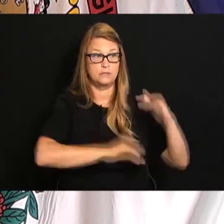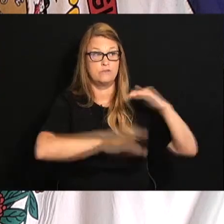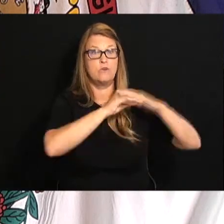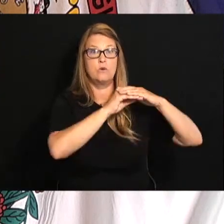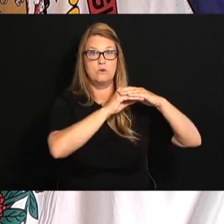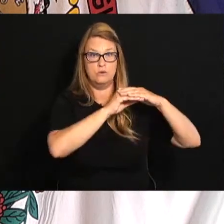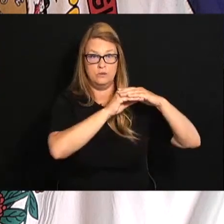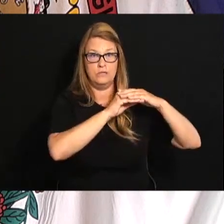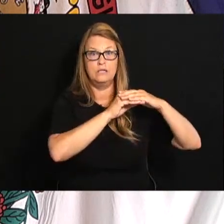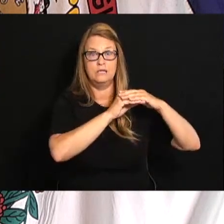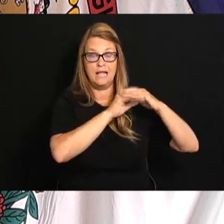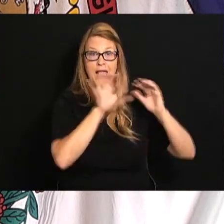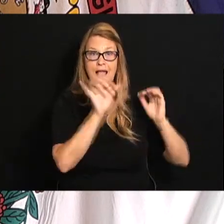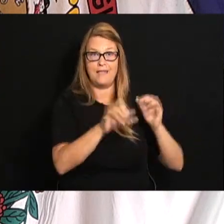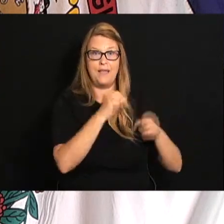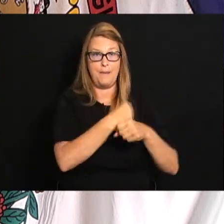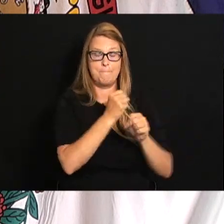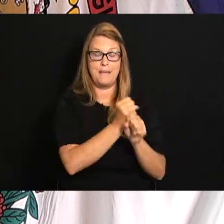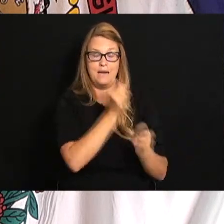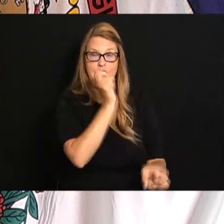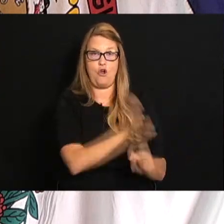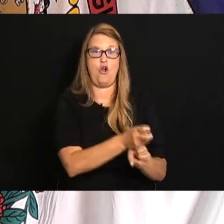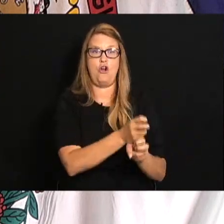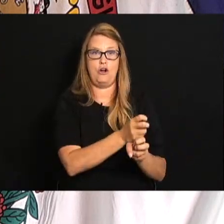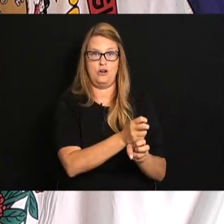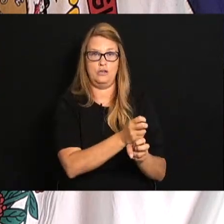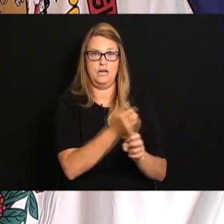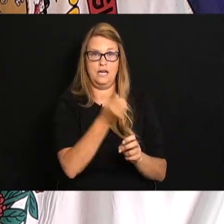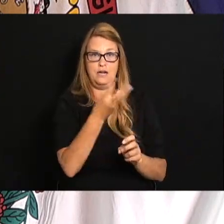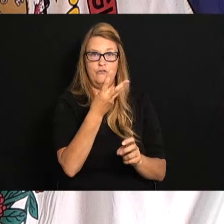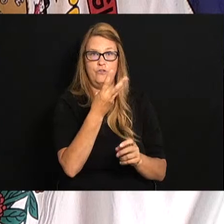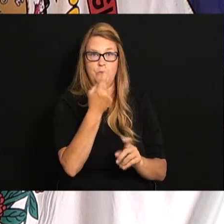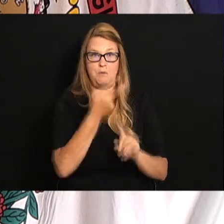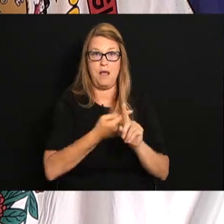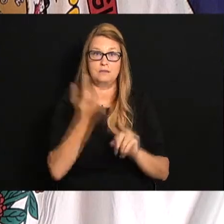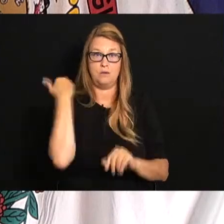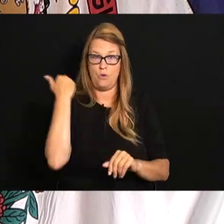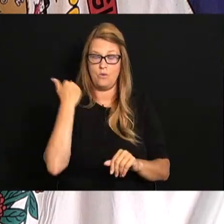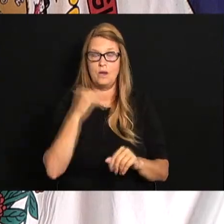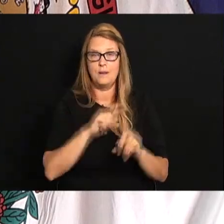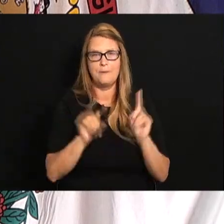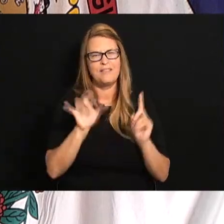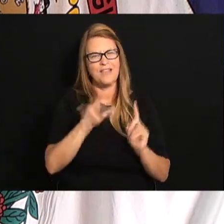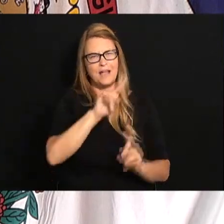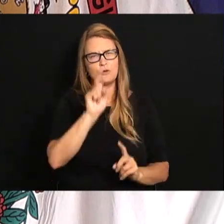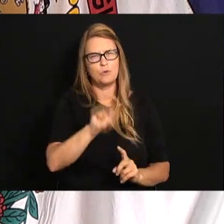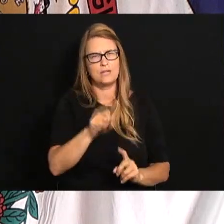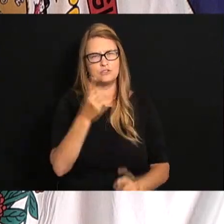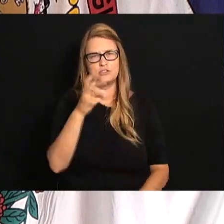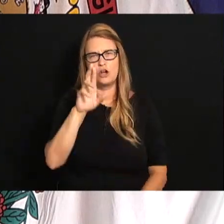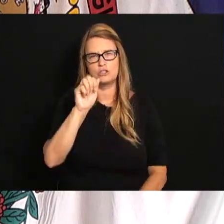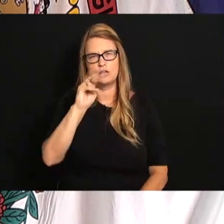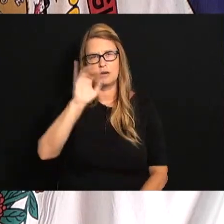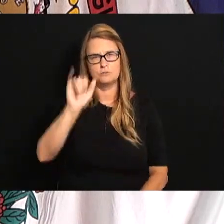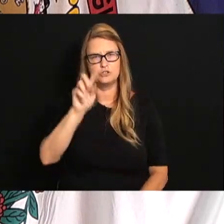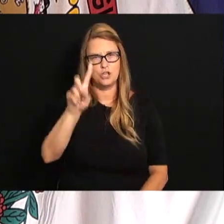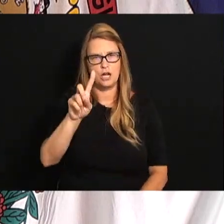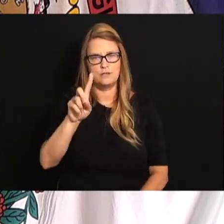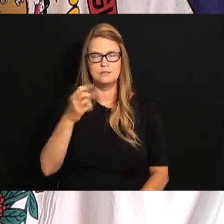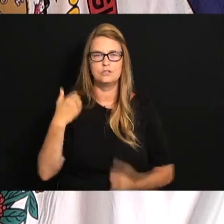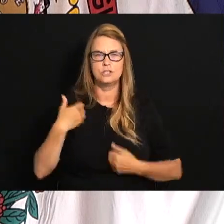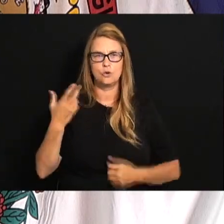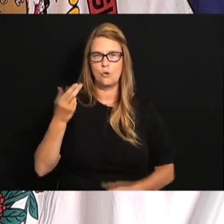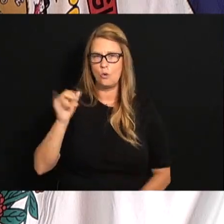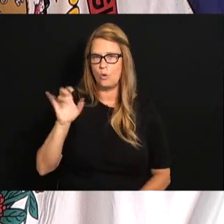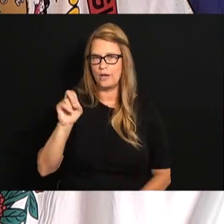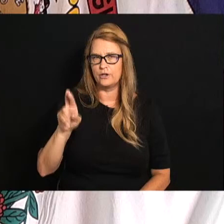and that made it a lot tougher, you know, in the months past. But this question is really Dr. Amjad's or General Hoyer's. You know,